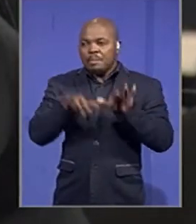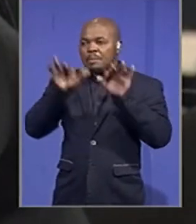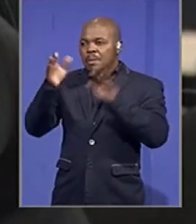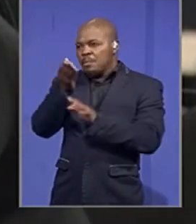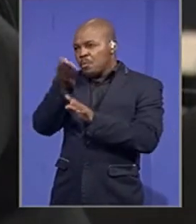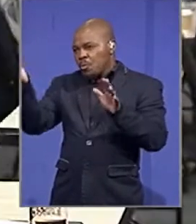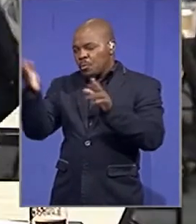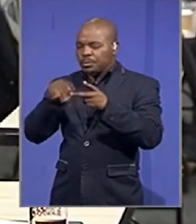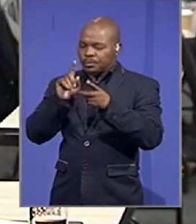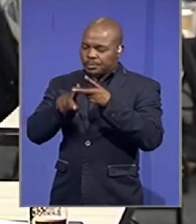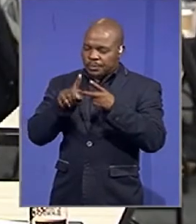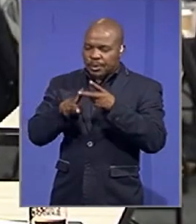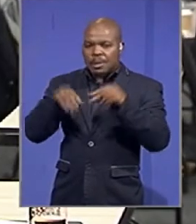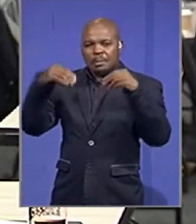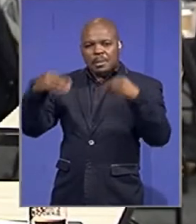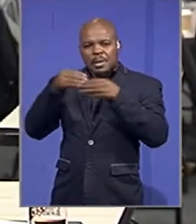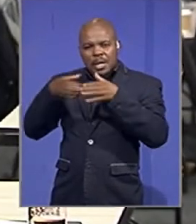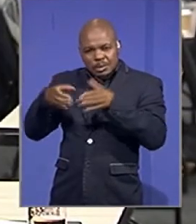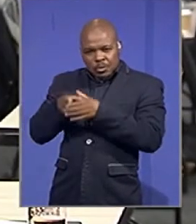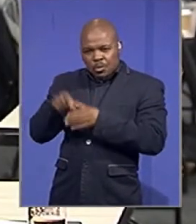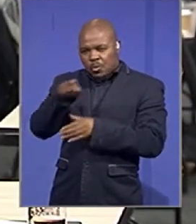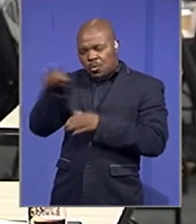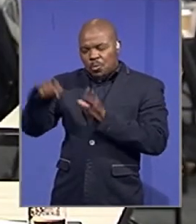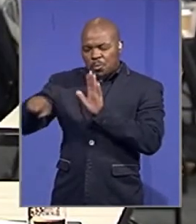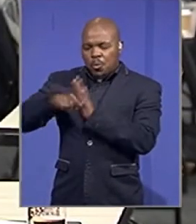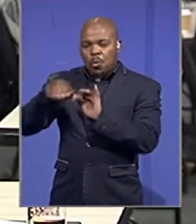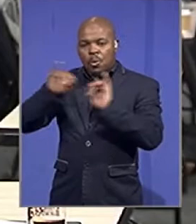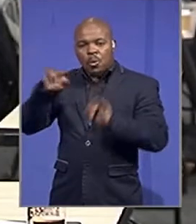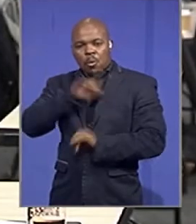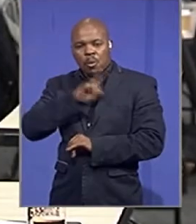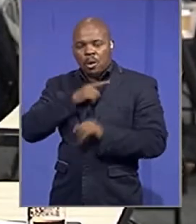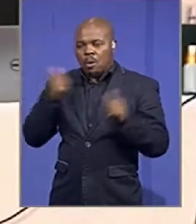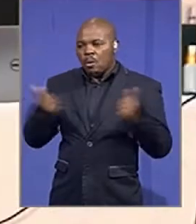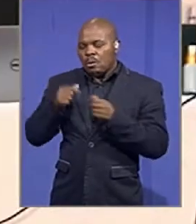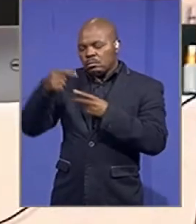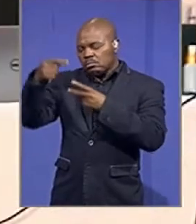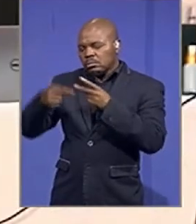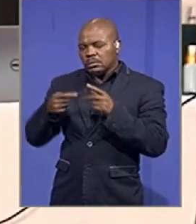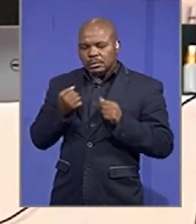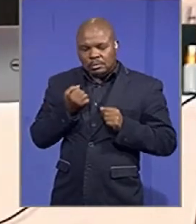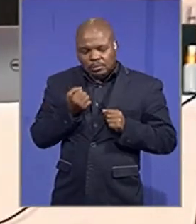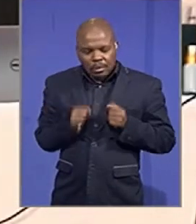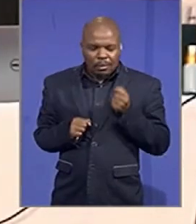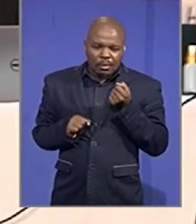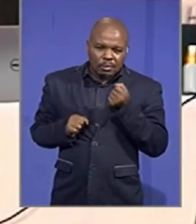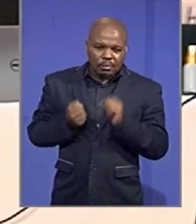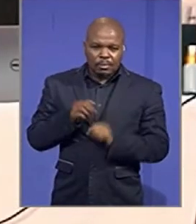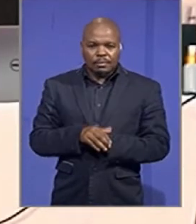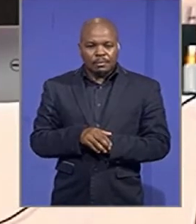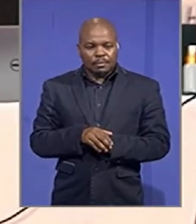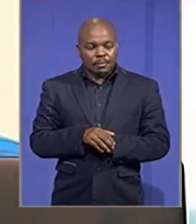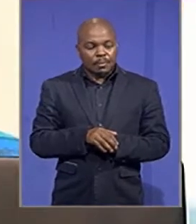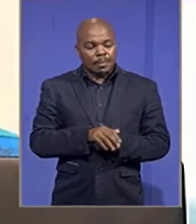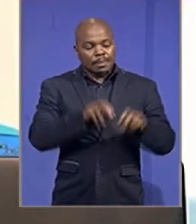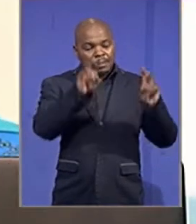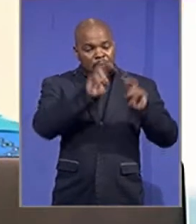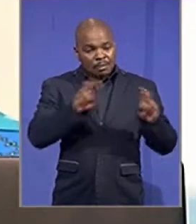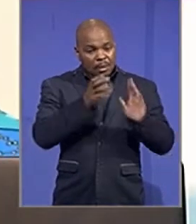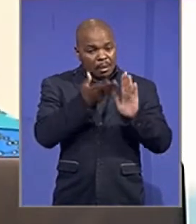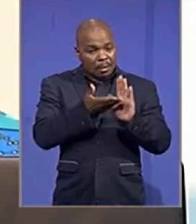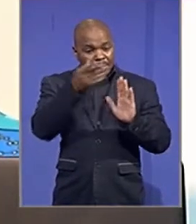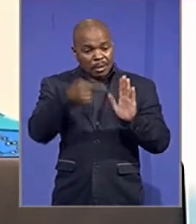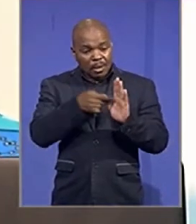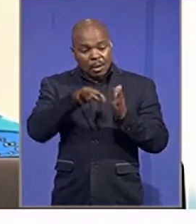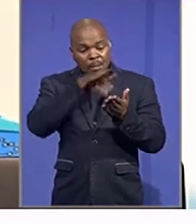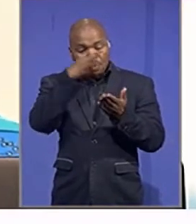ka kakaretšo le beng ba dikgwebo tše nnyane bao ba šitšego ba goga ka gara. The proposed tariff hike, which is far higher than the